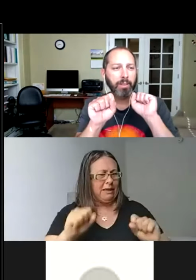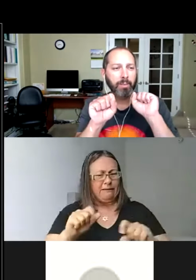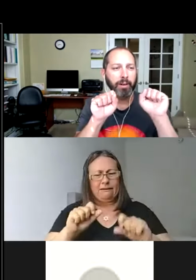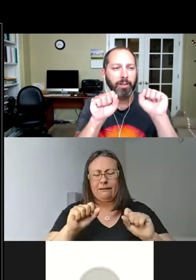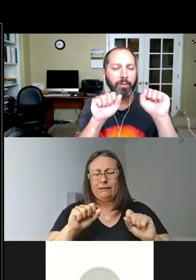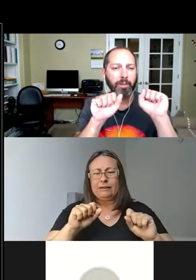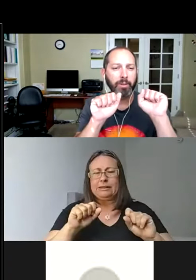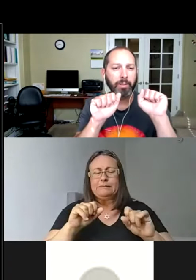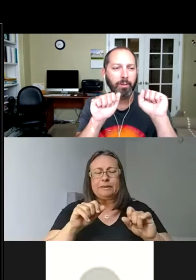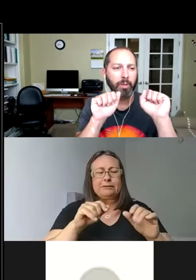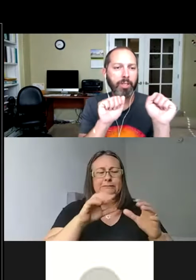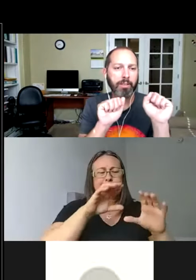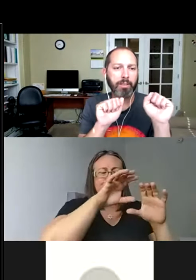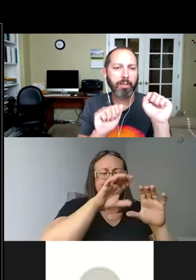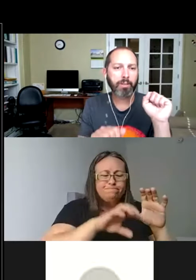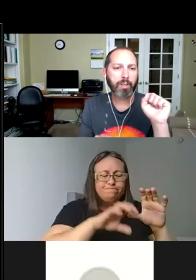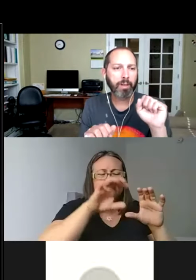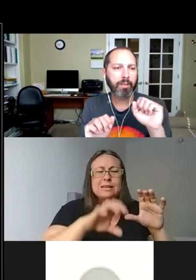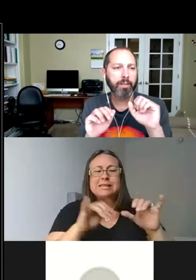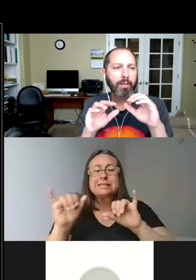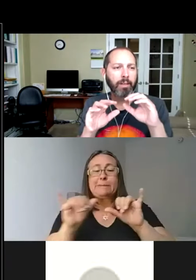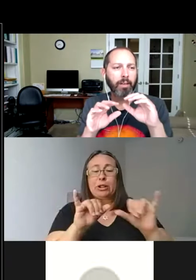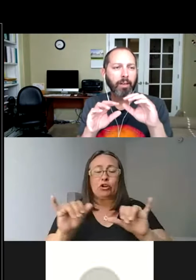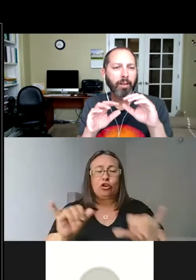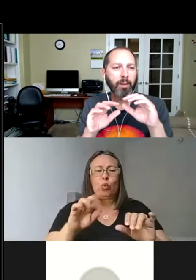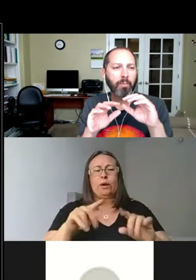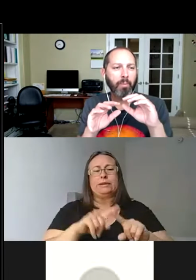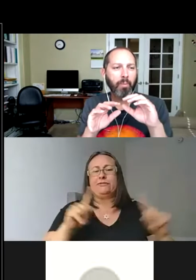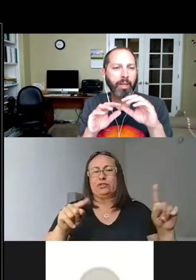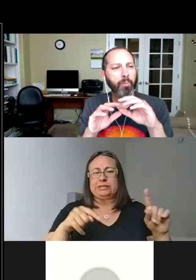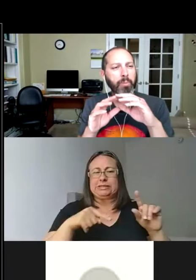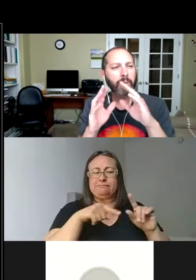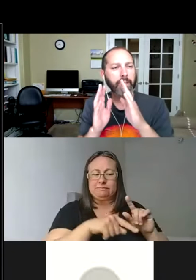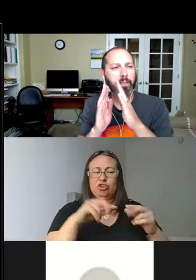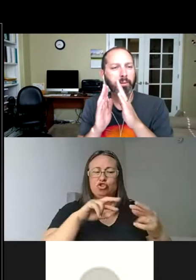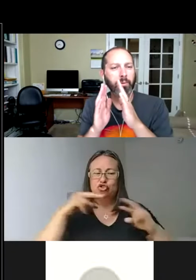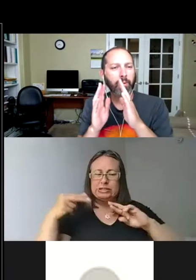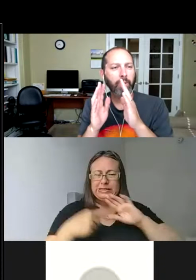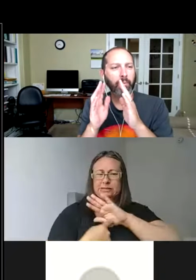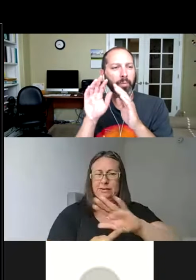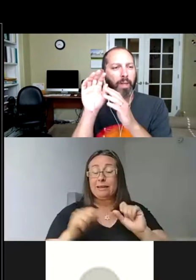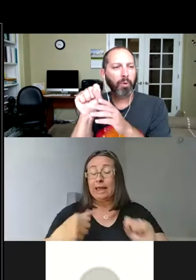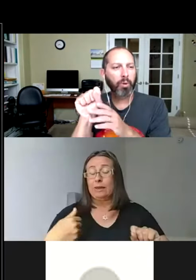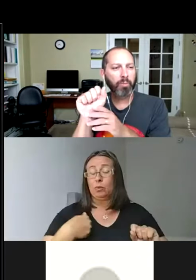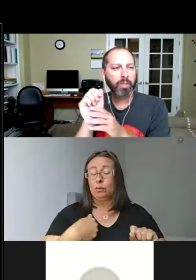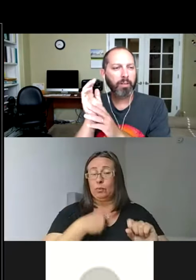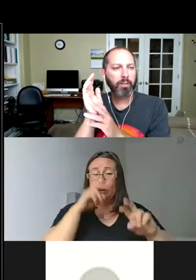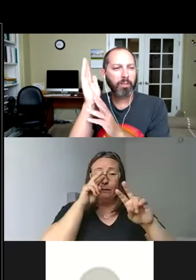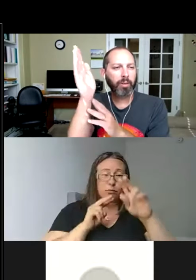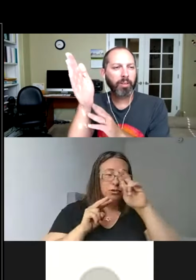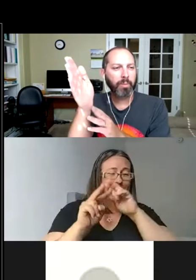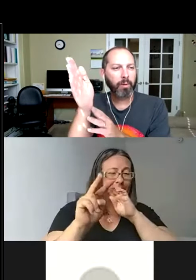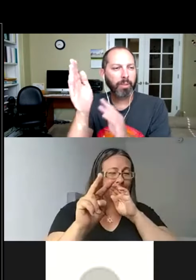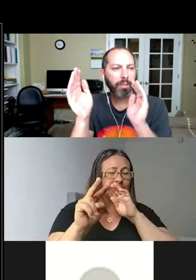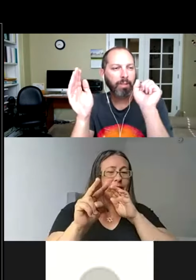on the similarities or differences in what genes these cells express, can we predict that a pool of progenitors is